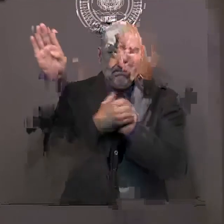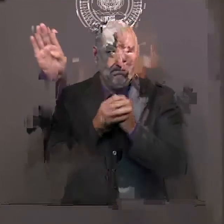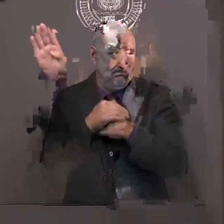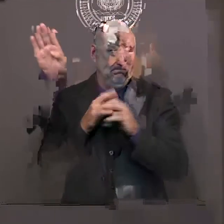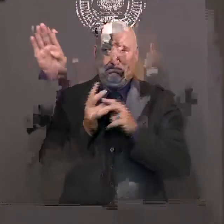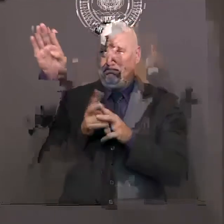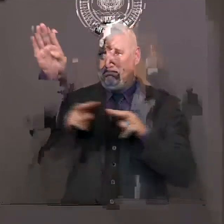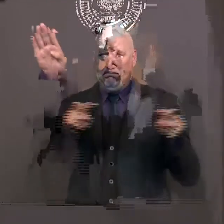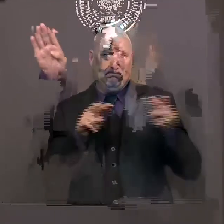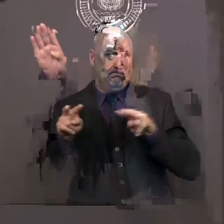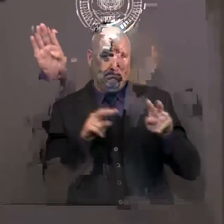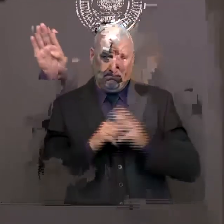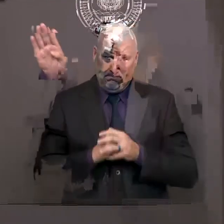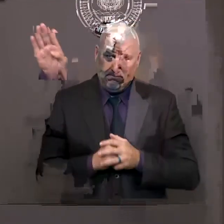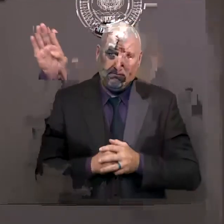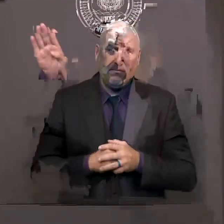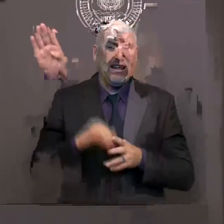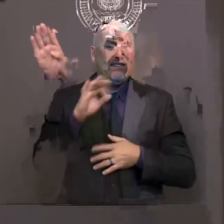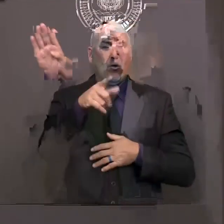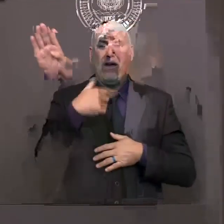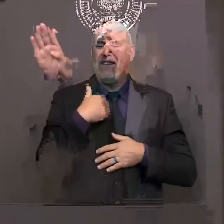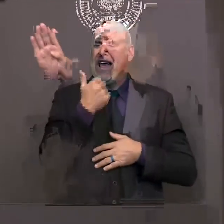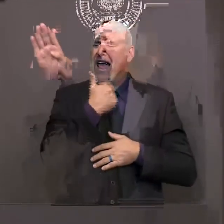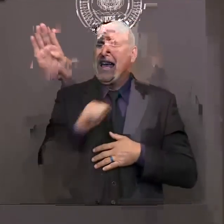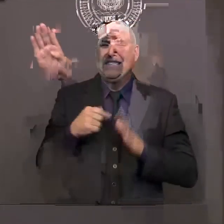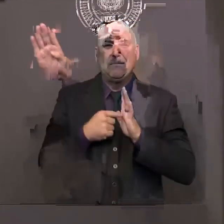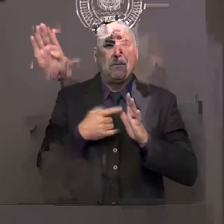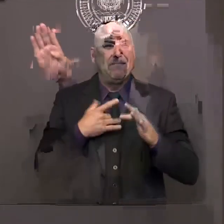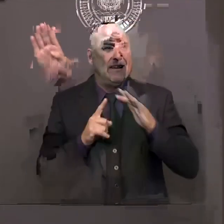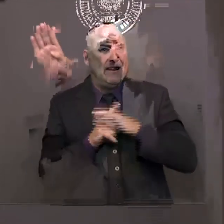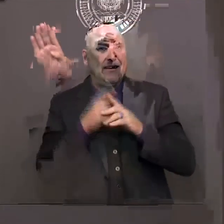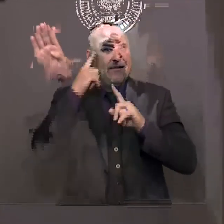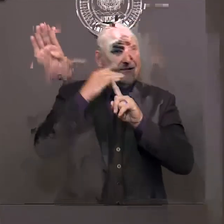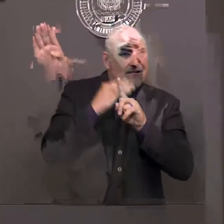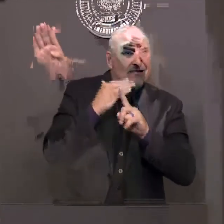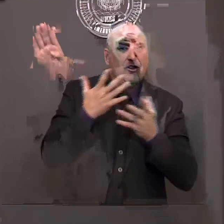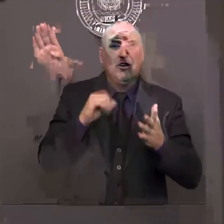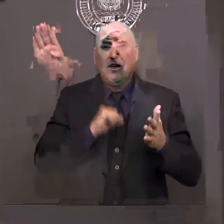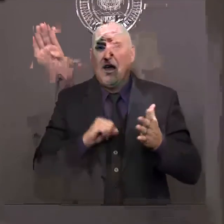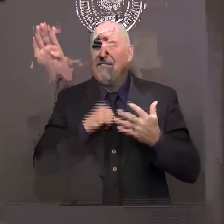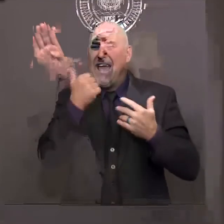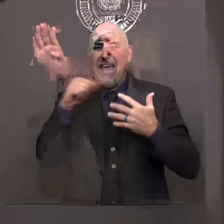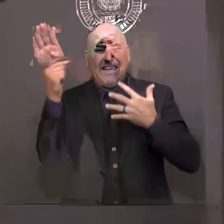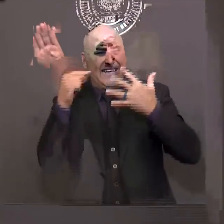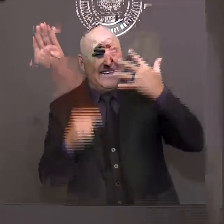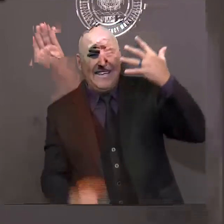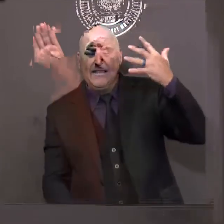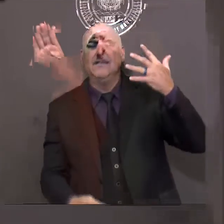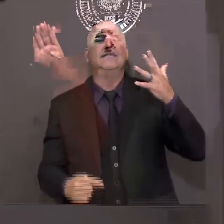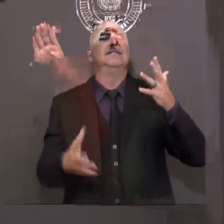you're ill, no matter how mild the symptoms. With that, I'll take some questions.